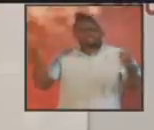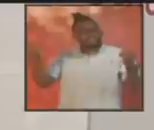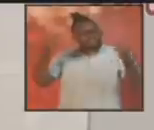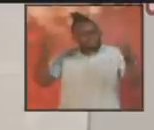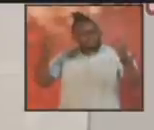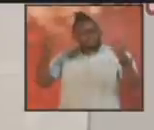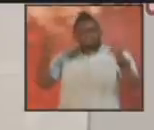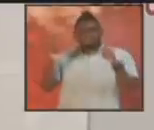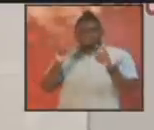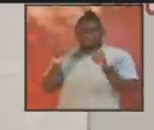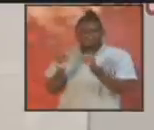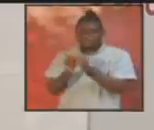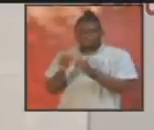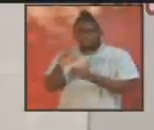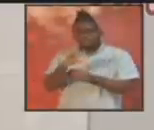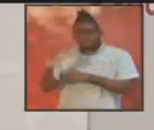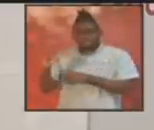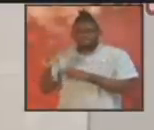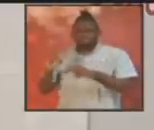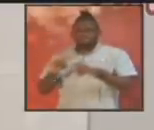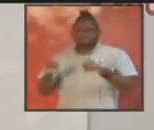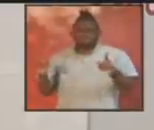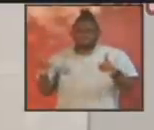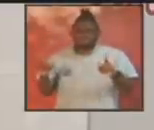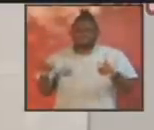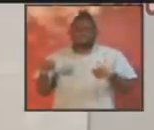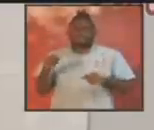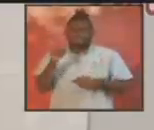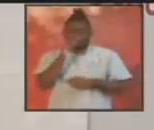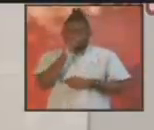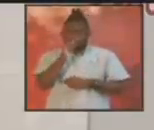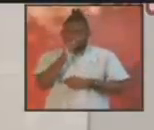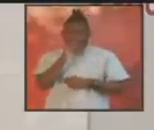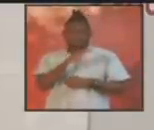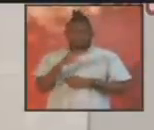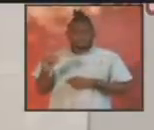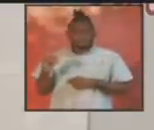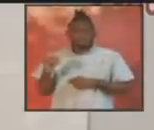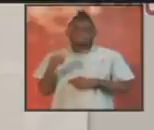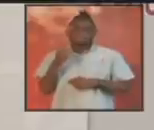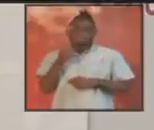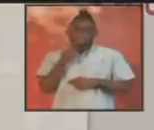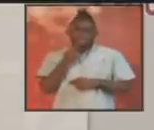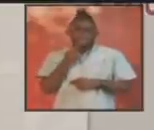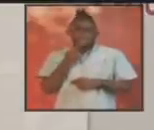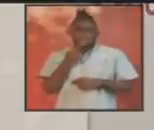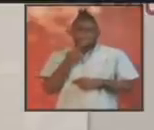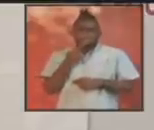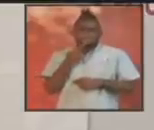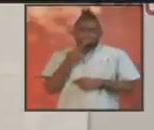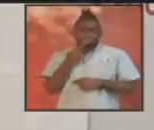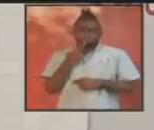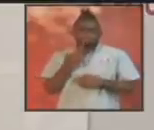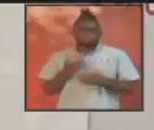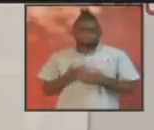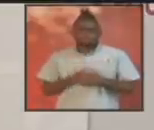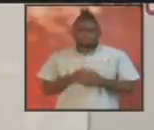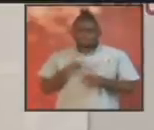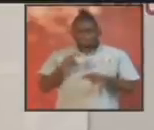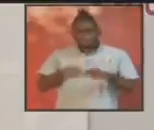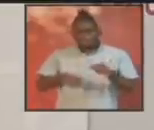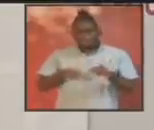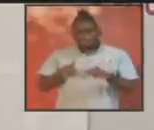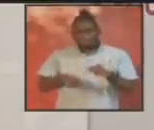unfortunately the response from them, the private sector entity, was that the Serum Institute is not in a position to